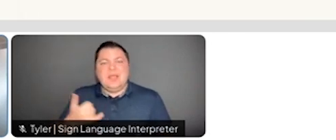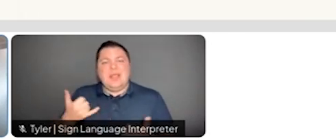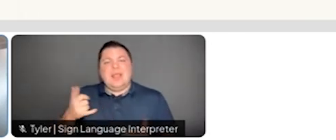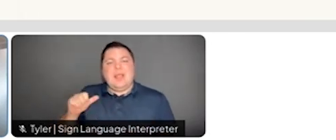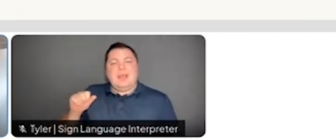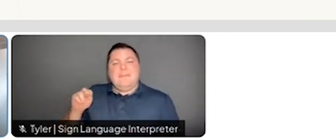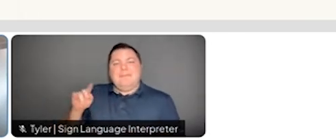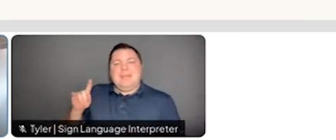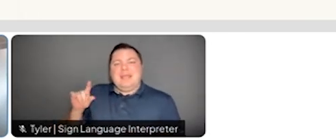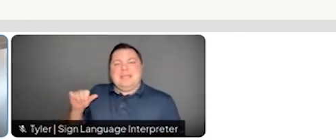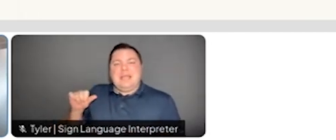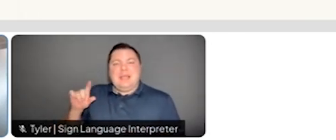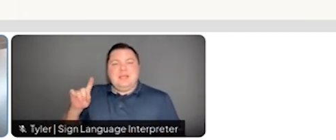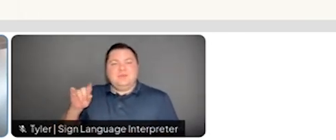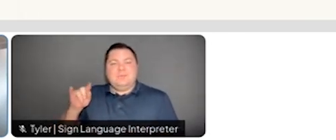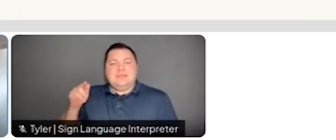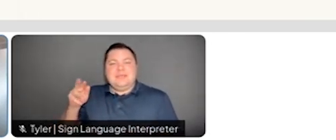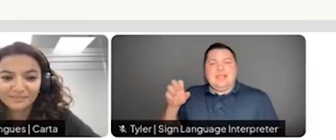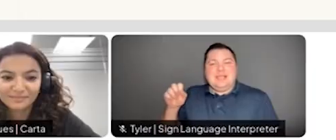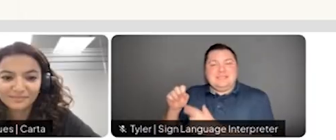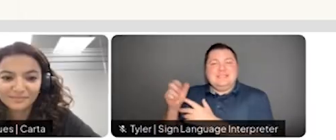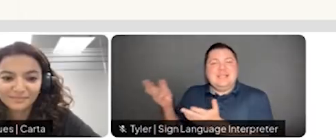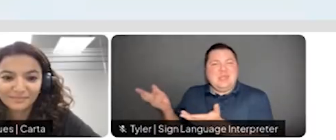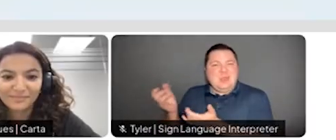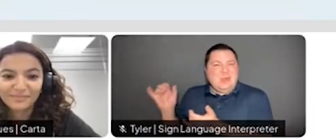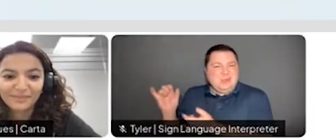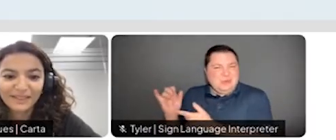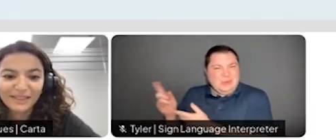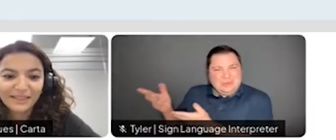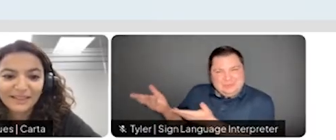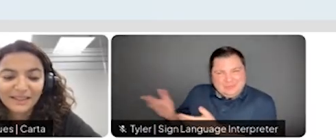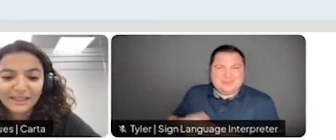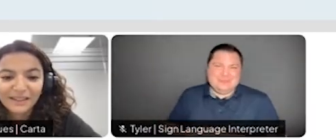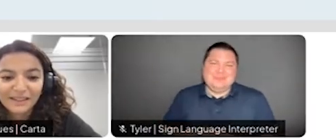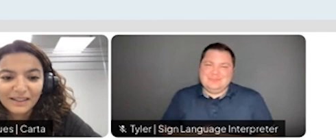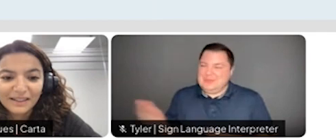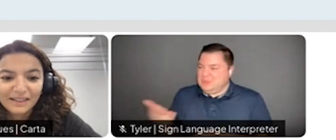leads the technical enablement team, and I'll let her introduce herself.